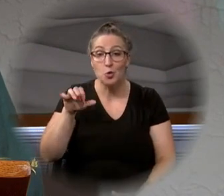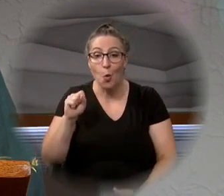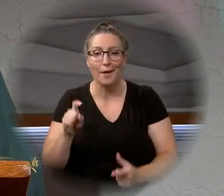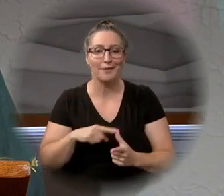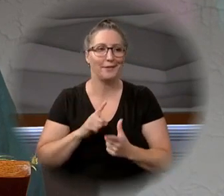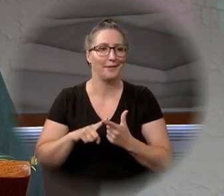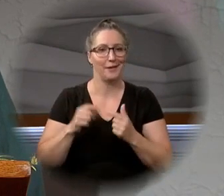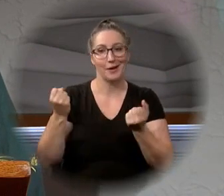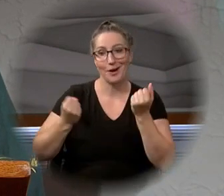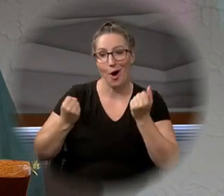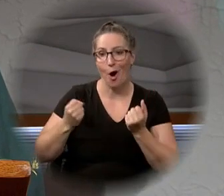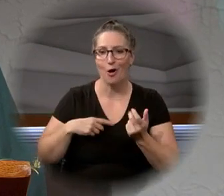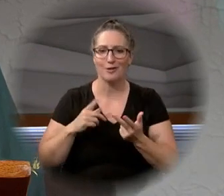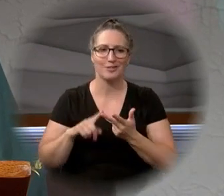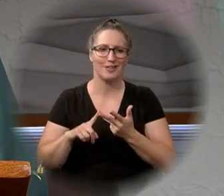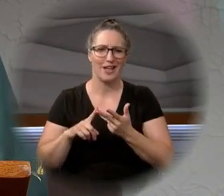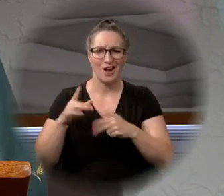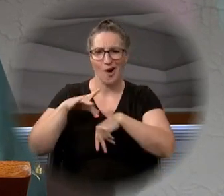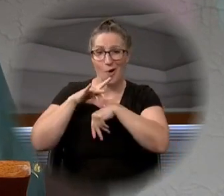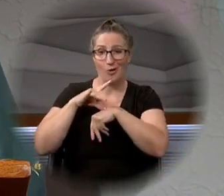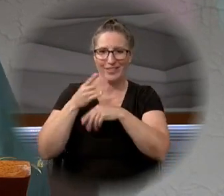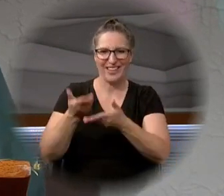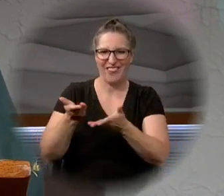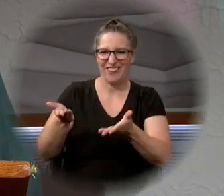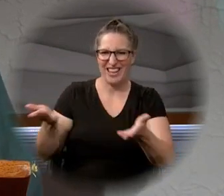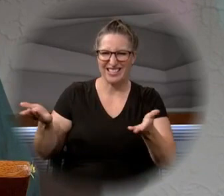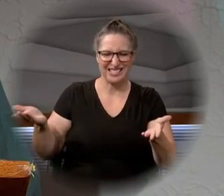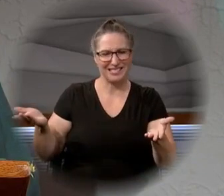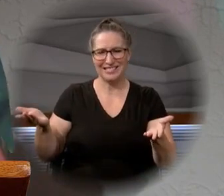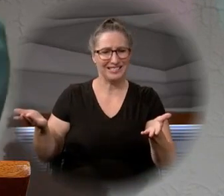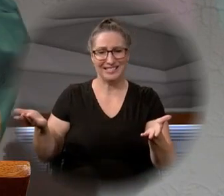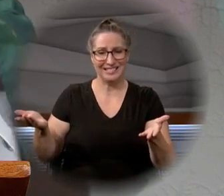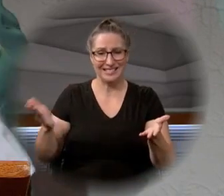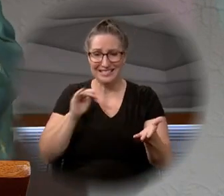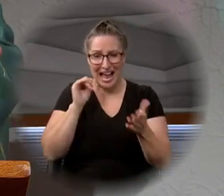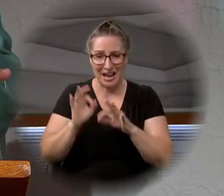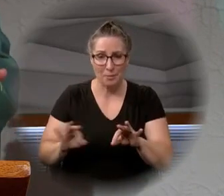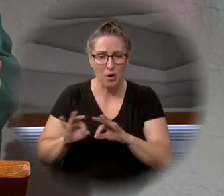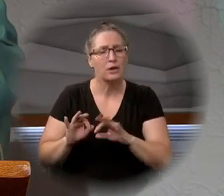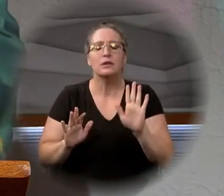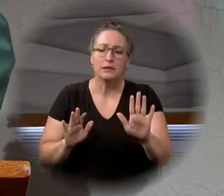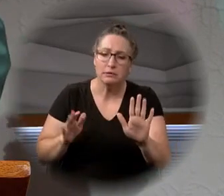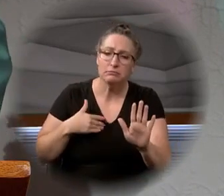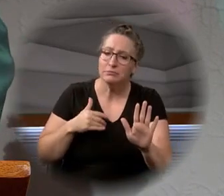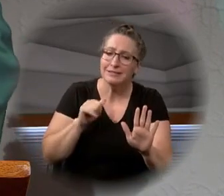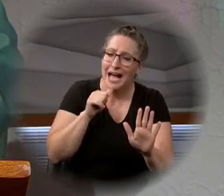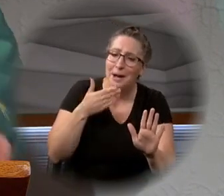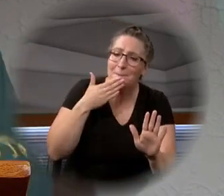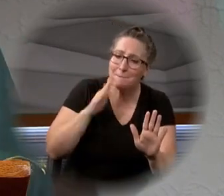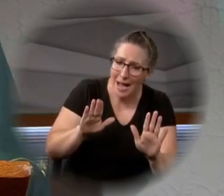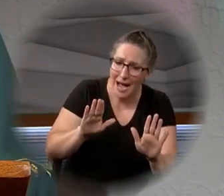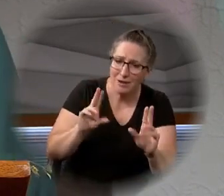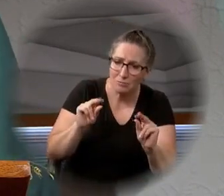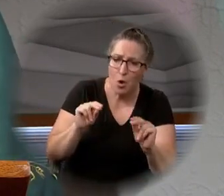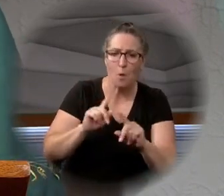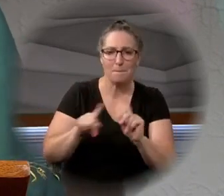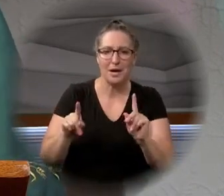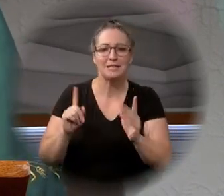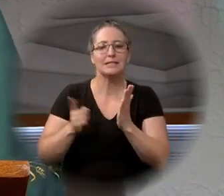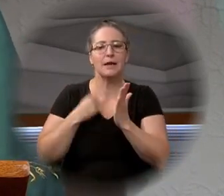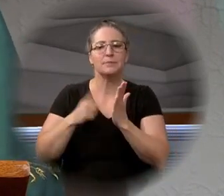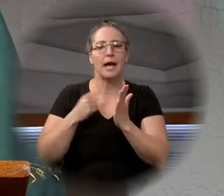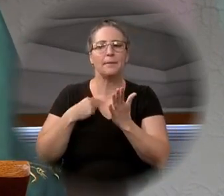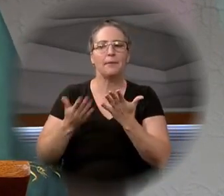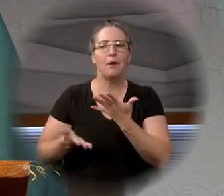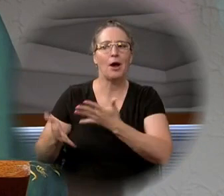and our pursuit of earthly kind of treasures, whatever it might be? Not that they're bad in themselves, but sometimes they can become